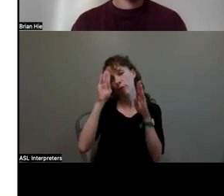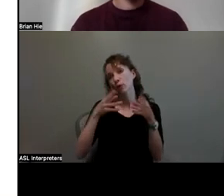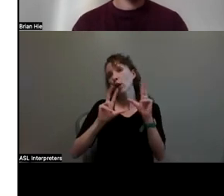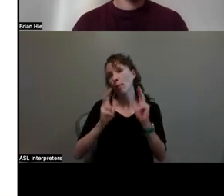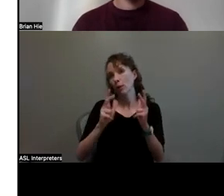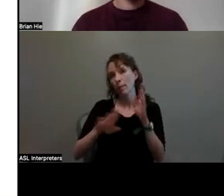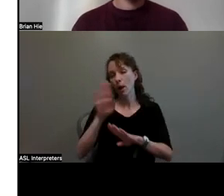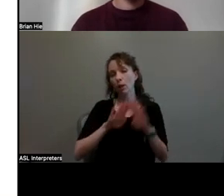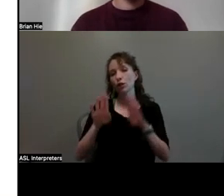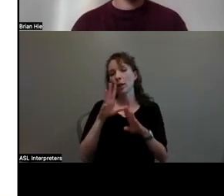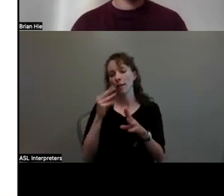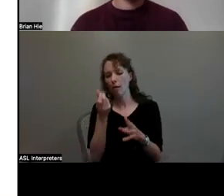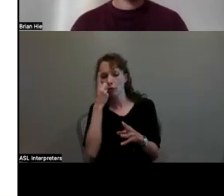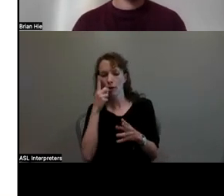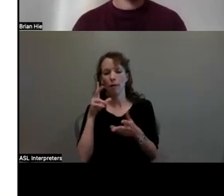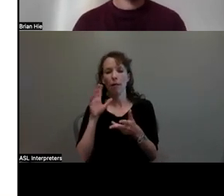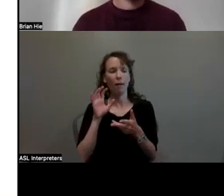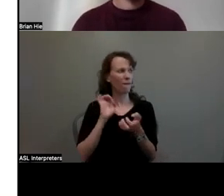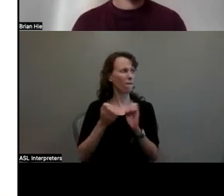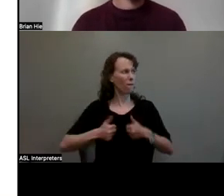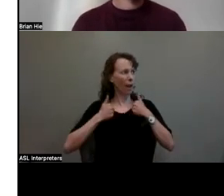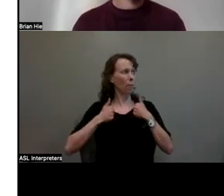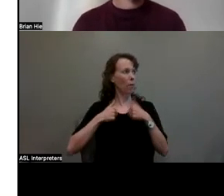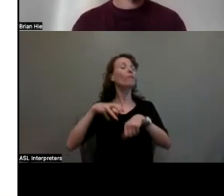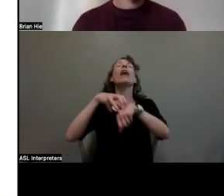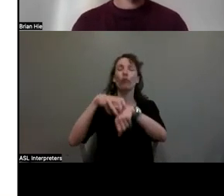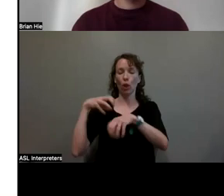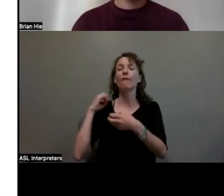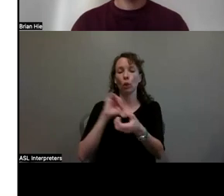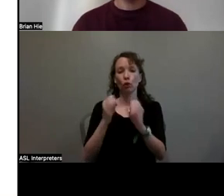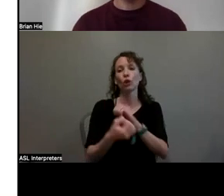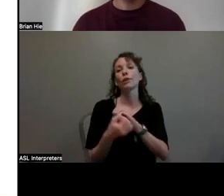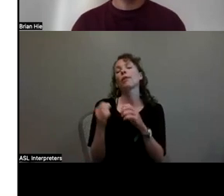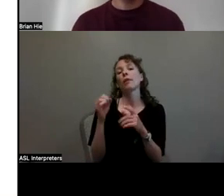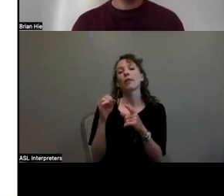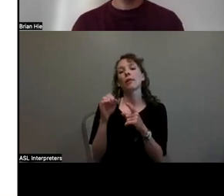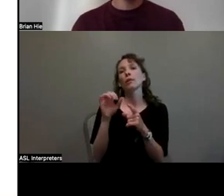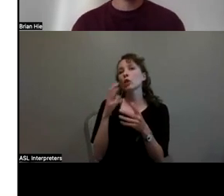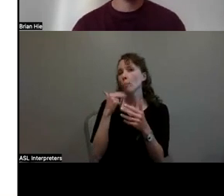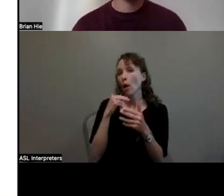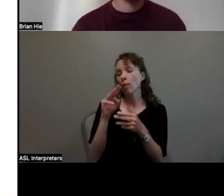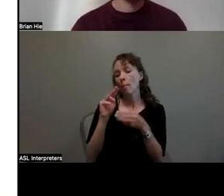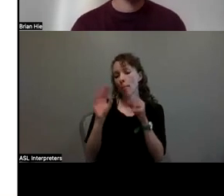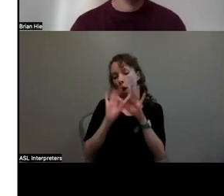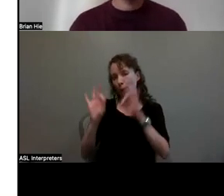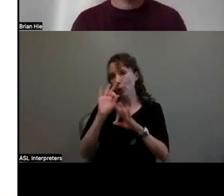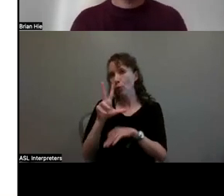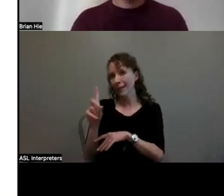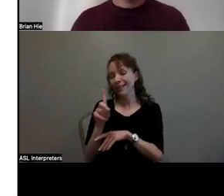understanding viral evolution, single-cell transcriptomics, and small molecule activity. Welcome, Brian.